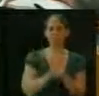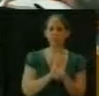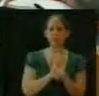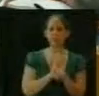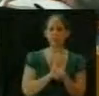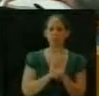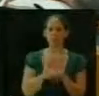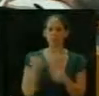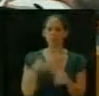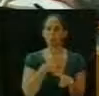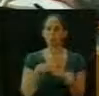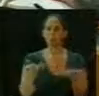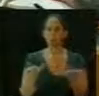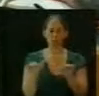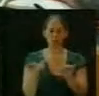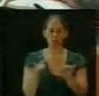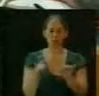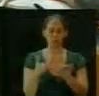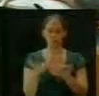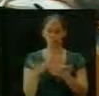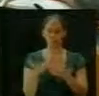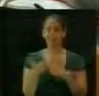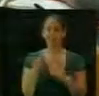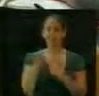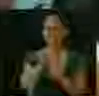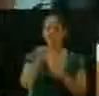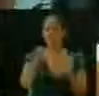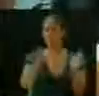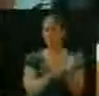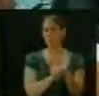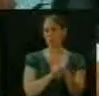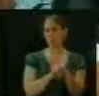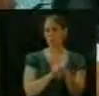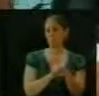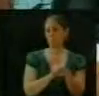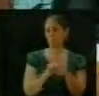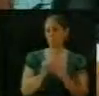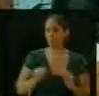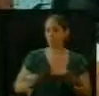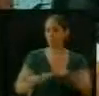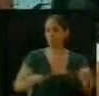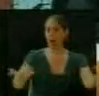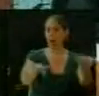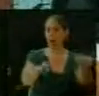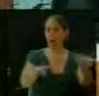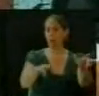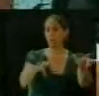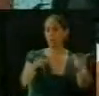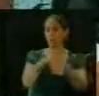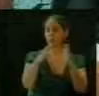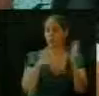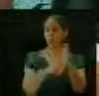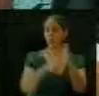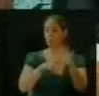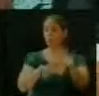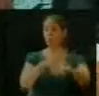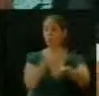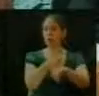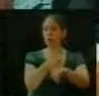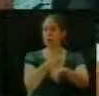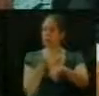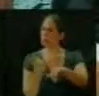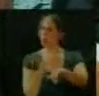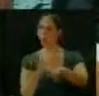6 months and now here's something statewide, we just follow on that plan, correct? Well, right now, we don't